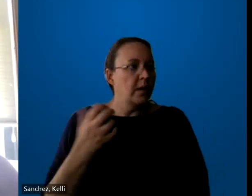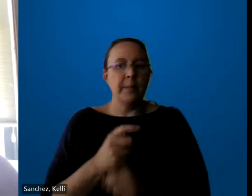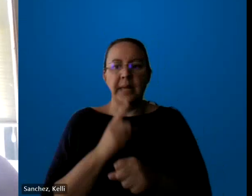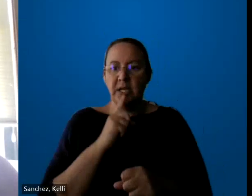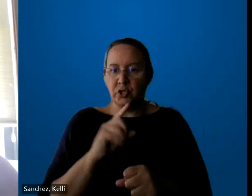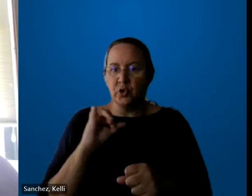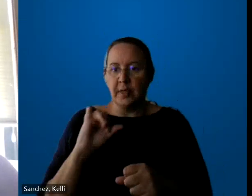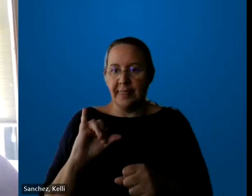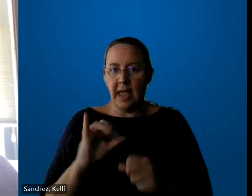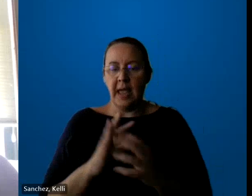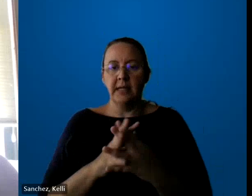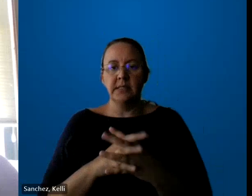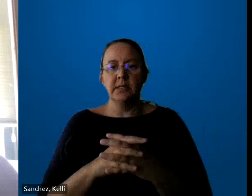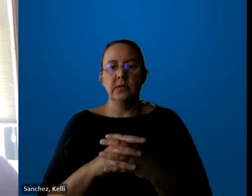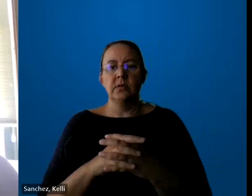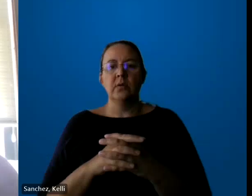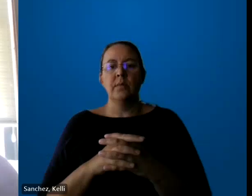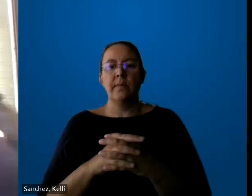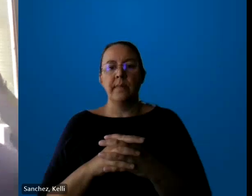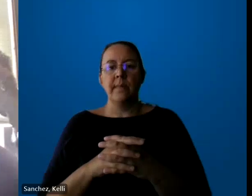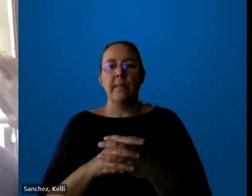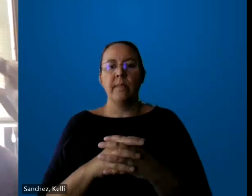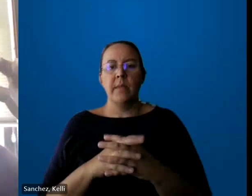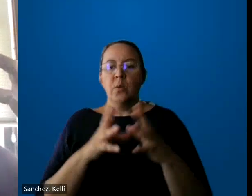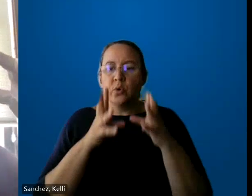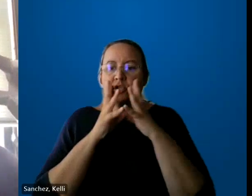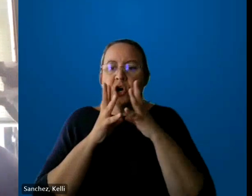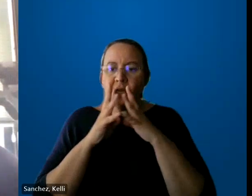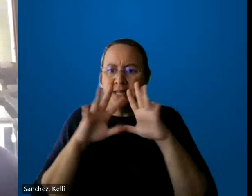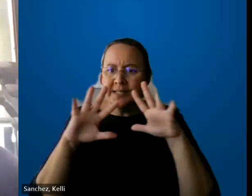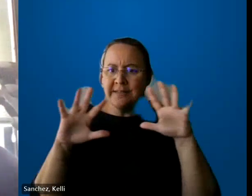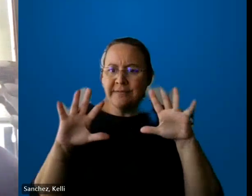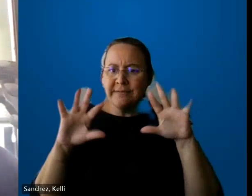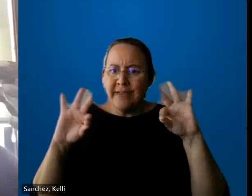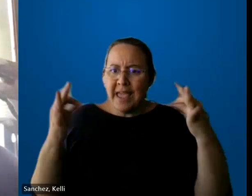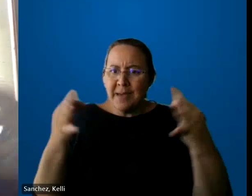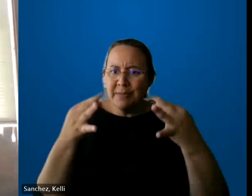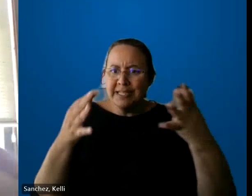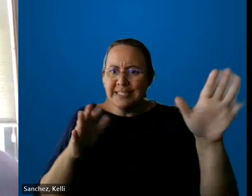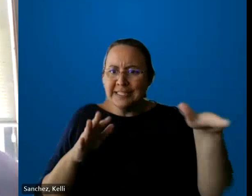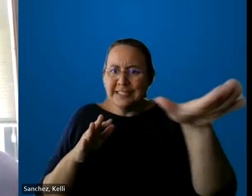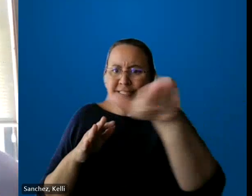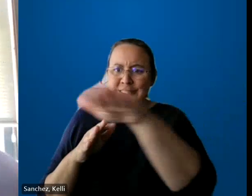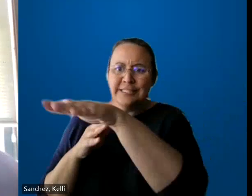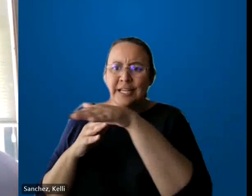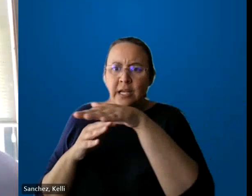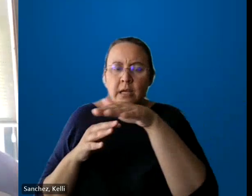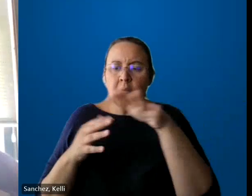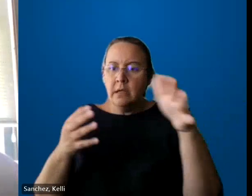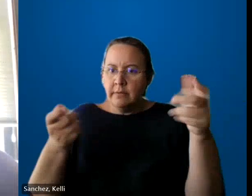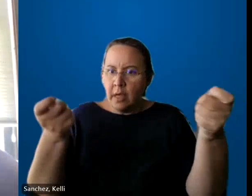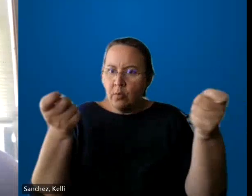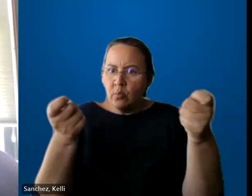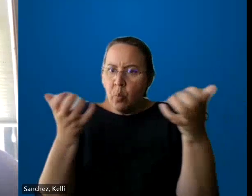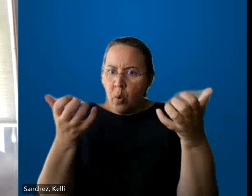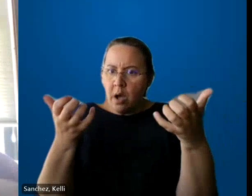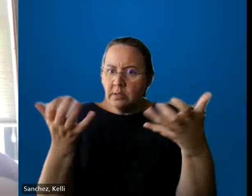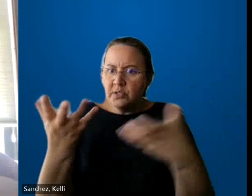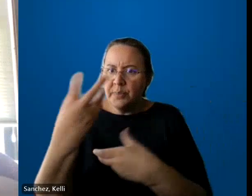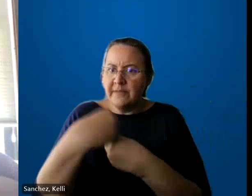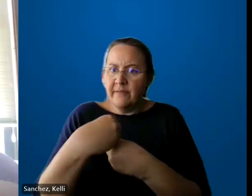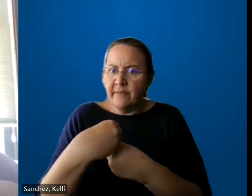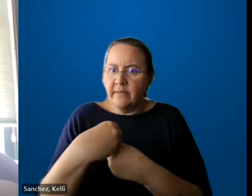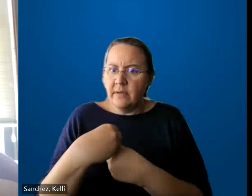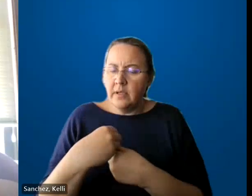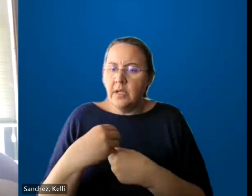make sure that, we're talking to these families that are trying to become a inclusive in